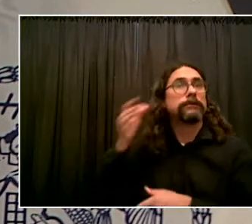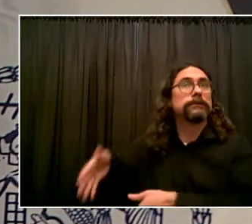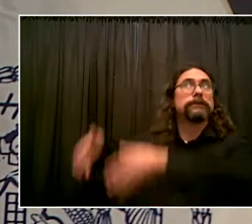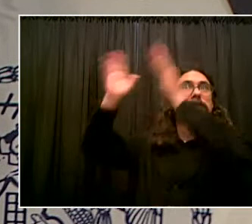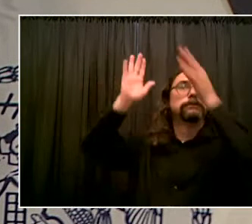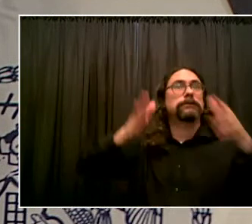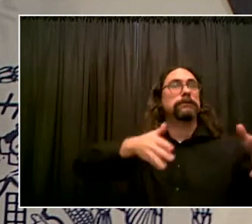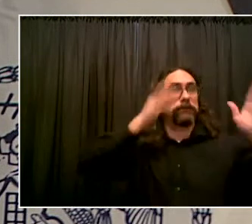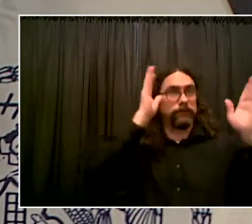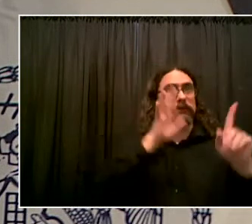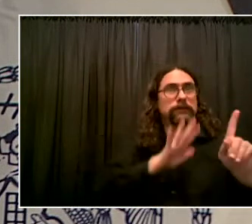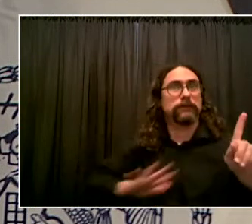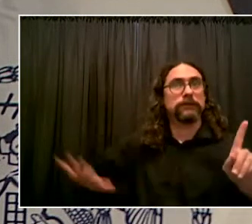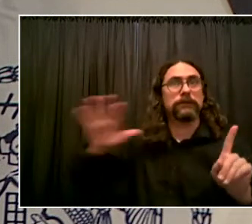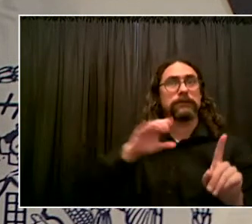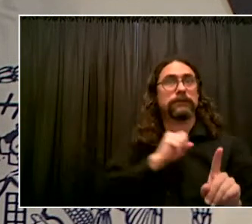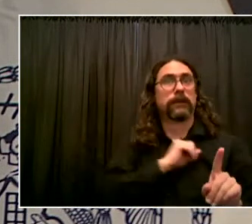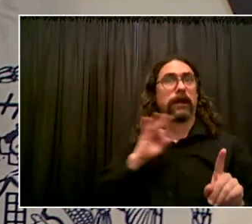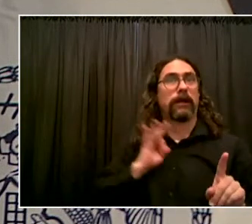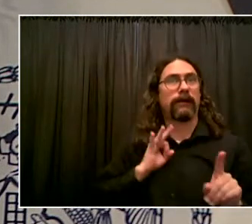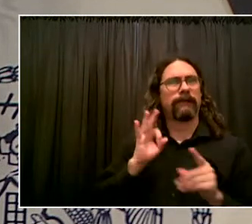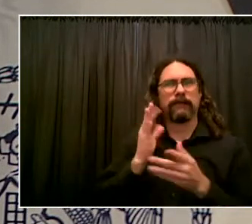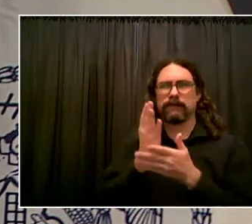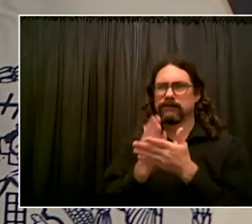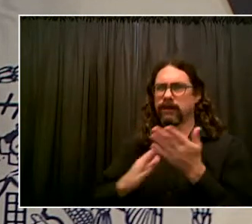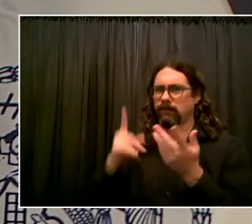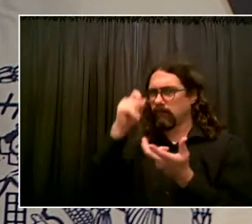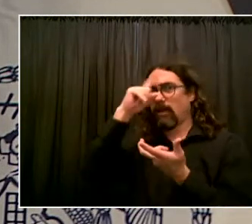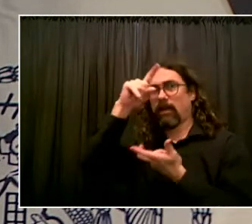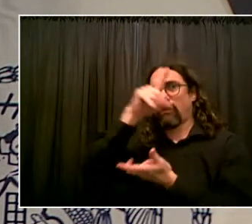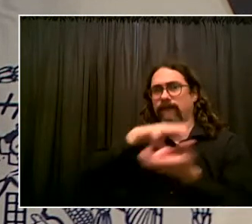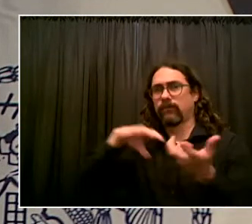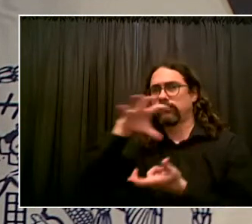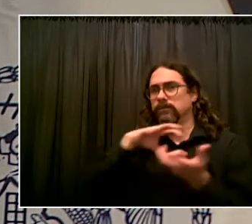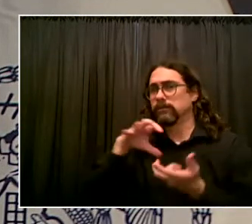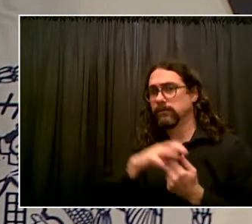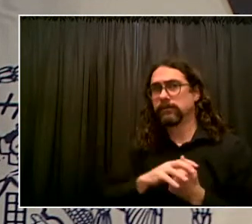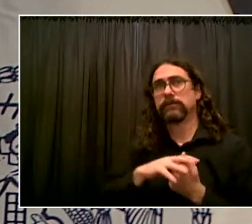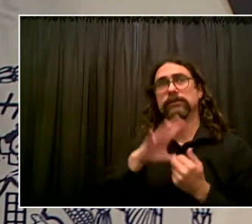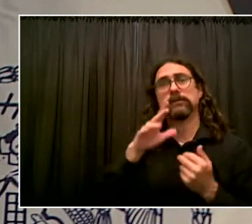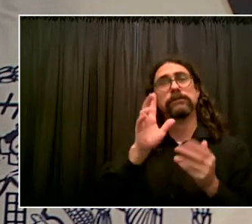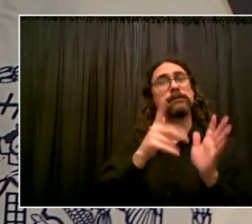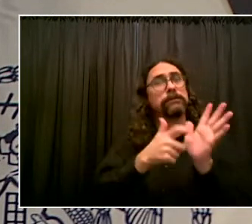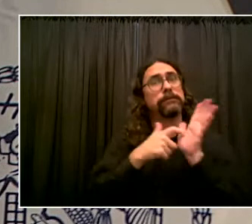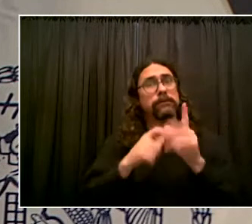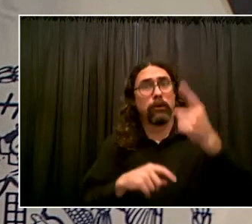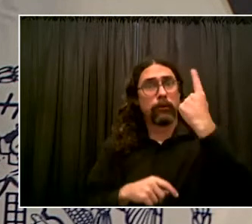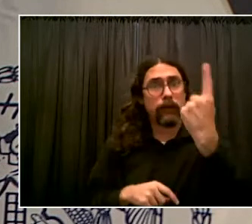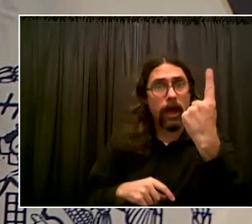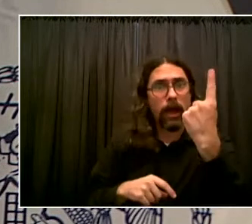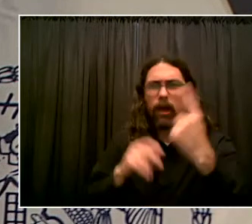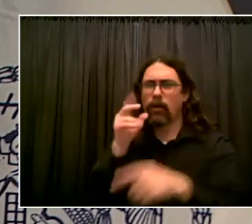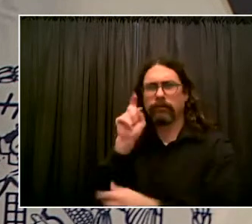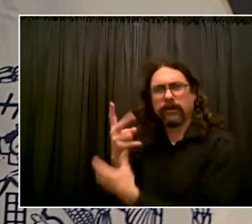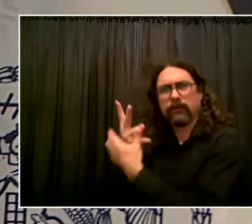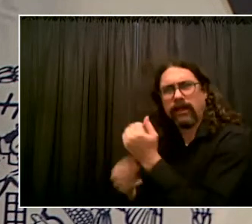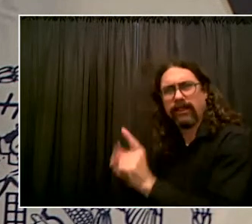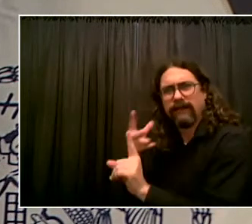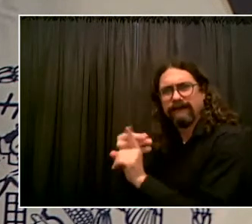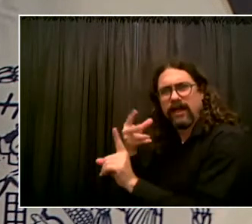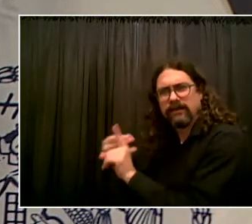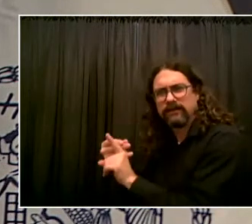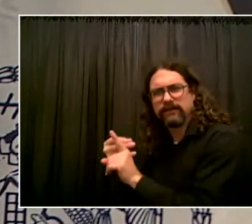service titles? Is it the one test, or are you required to do both? Not test, Bob, not